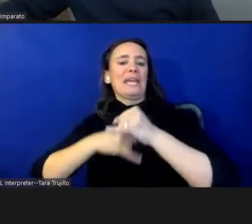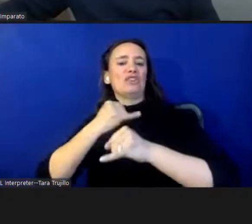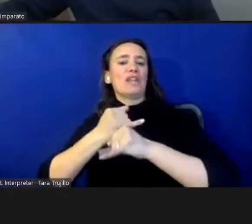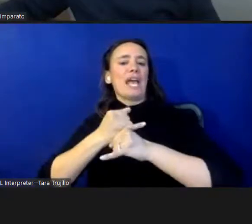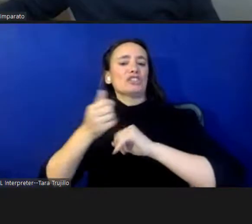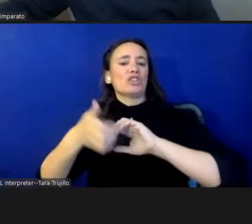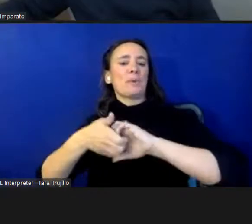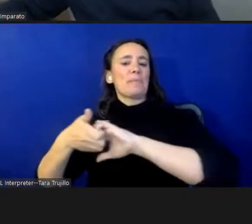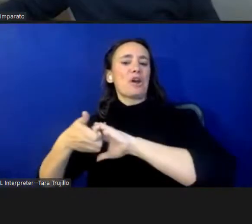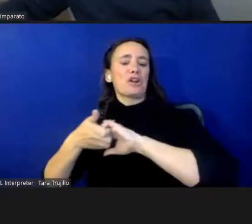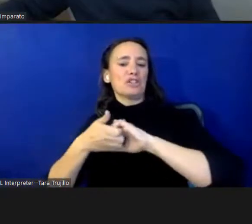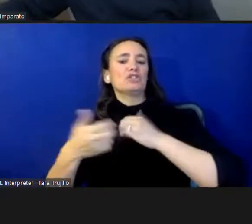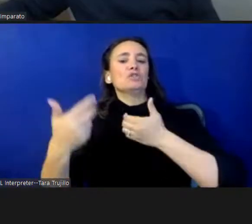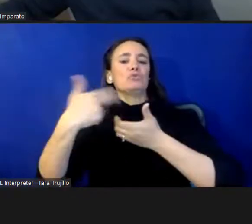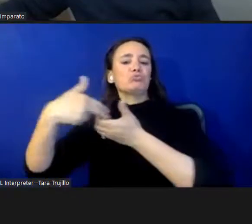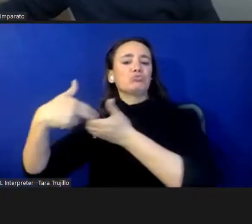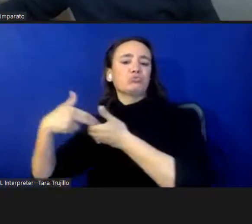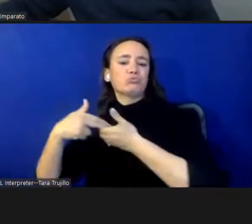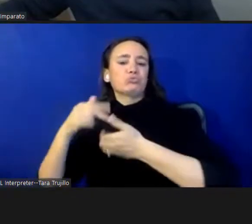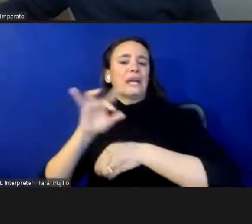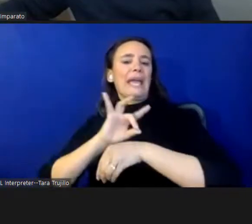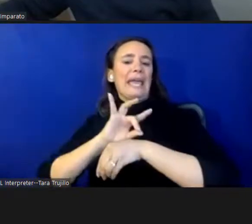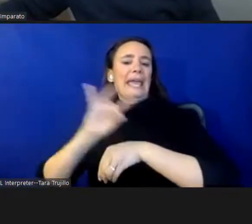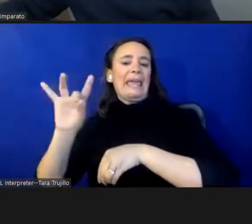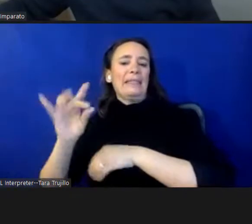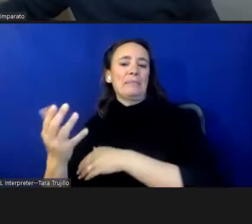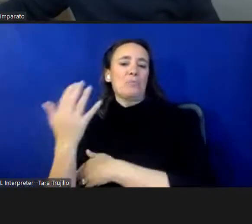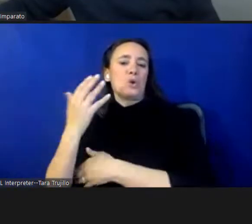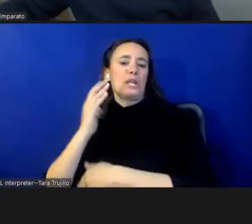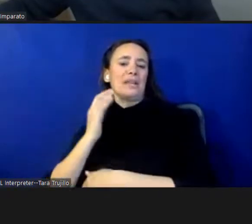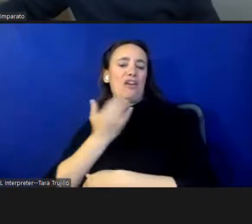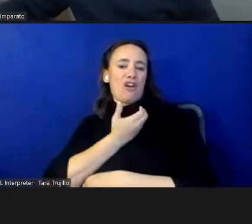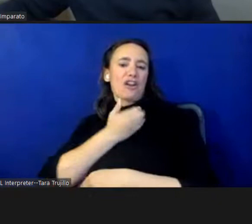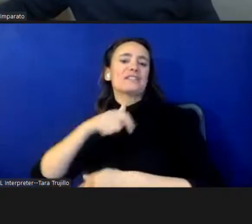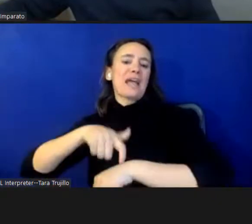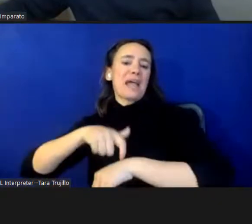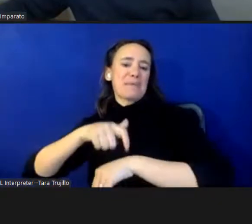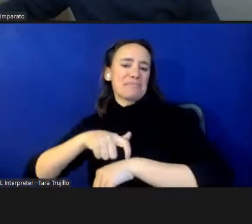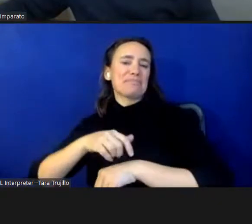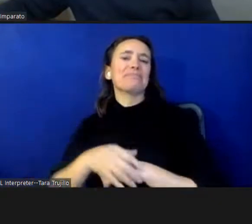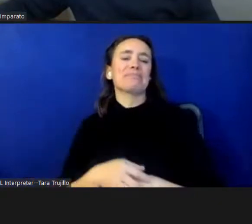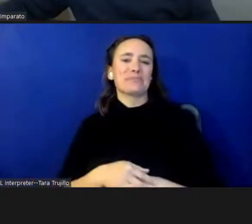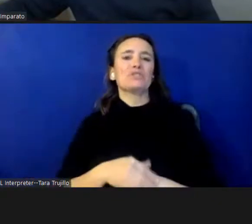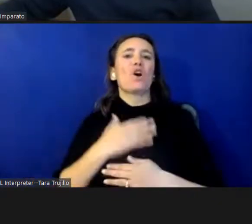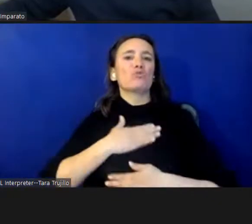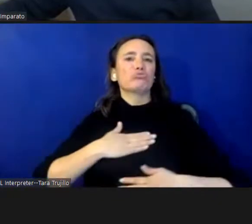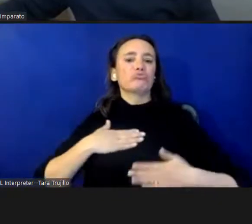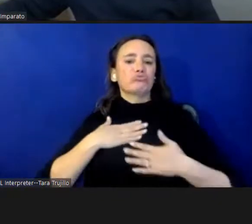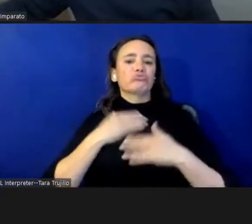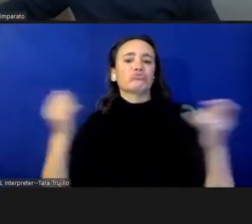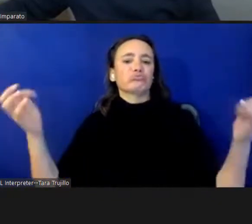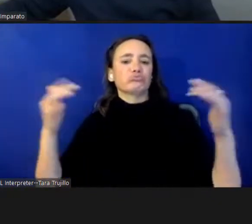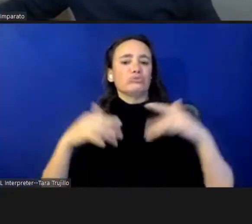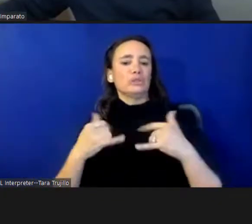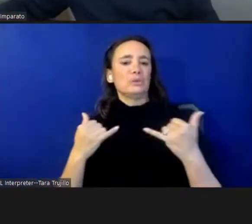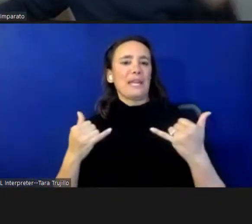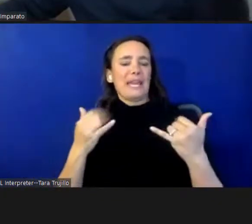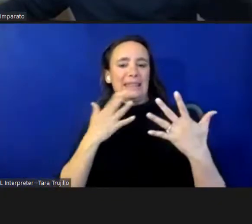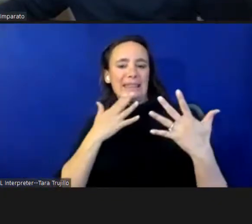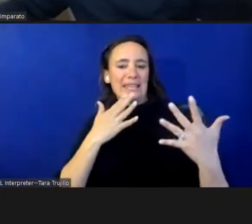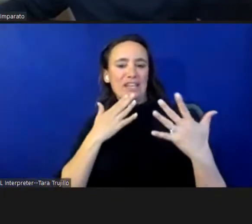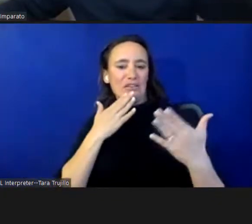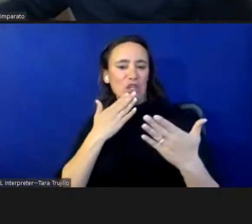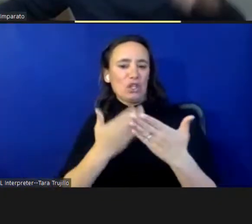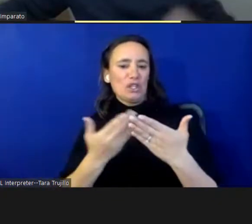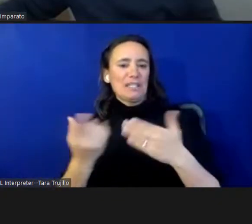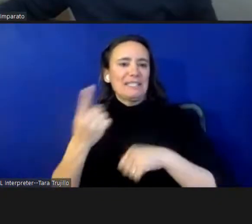us at 8 in the morning. So we appreciate everyone being here today. Thank you. Have a great day. Thank you.